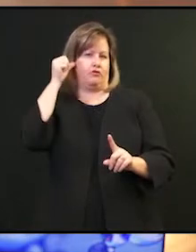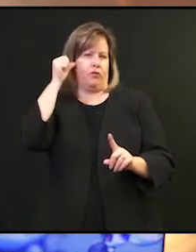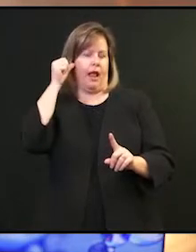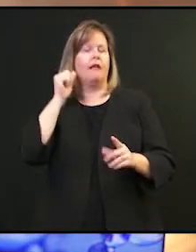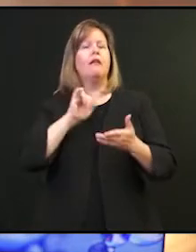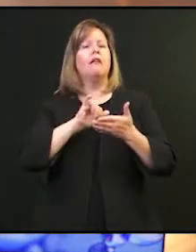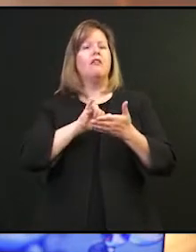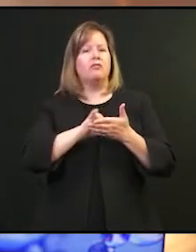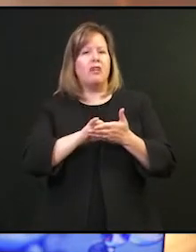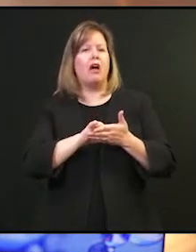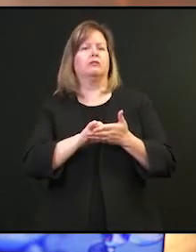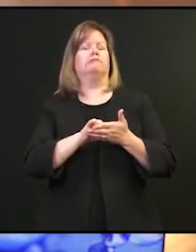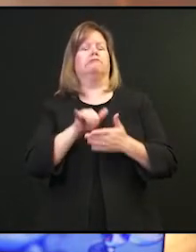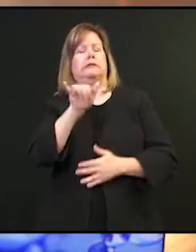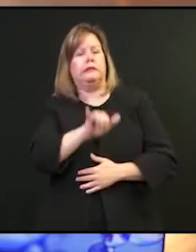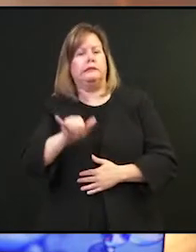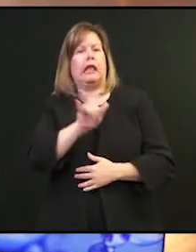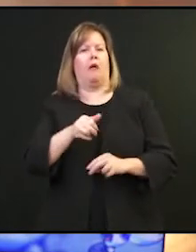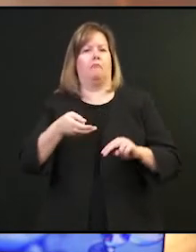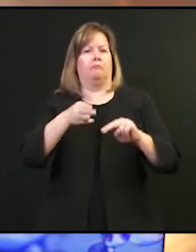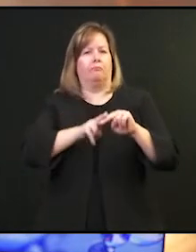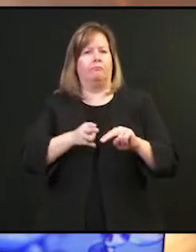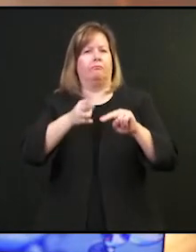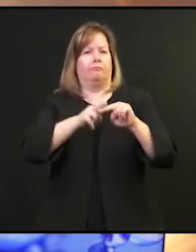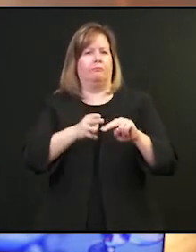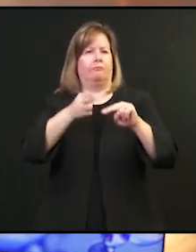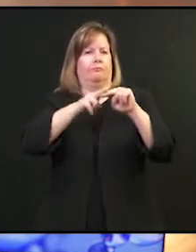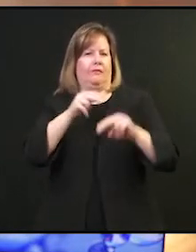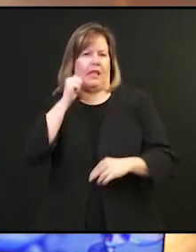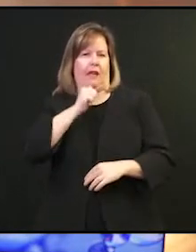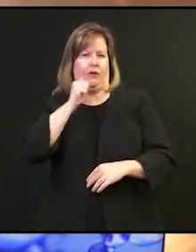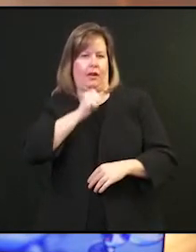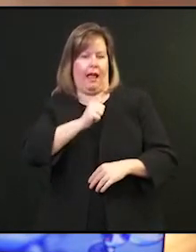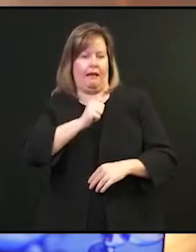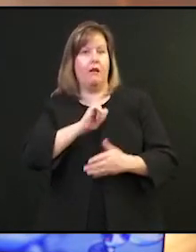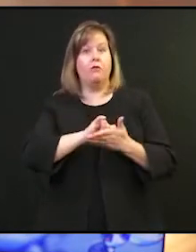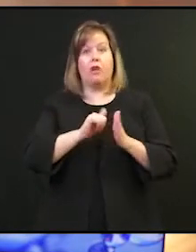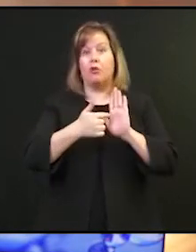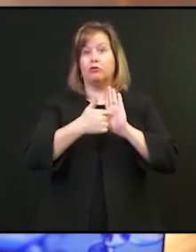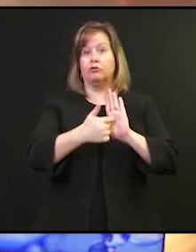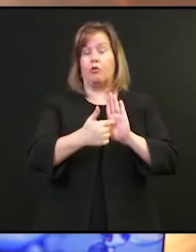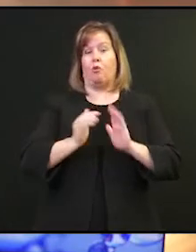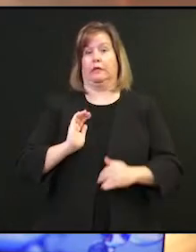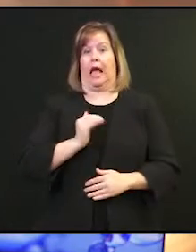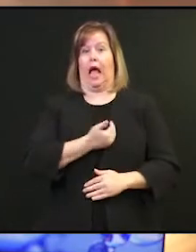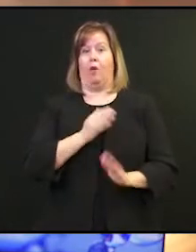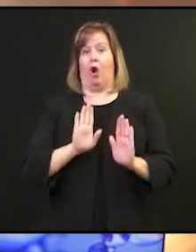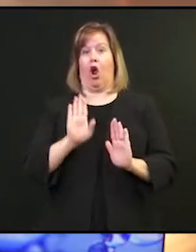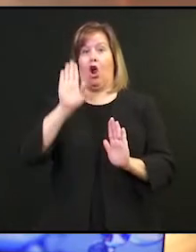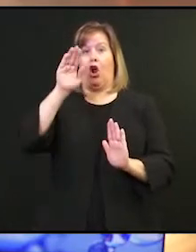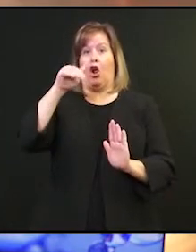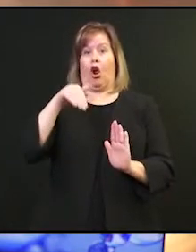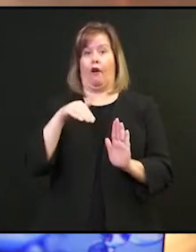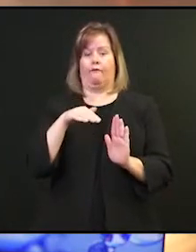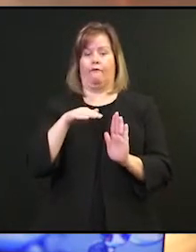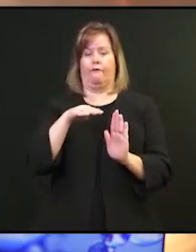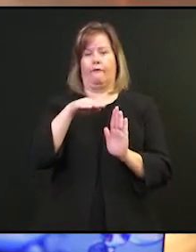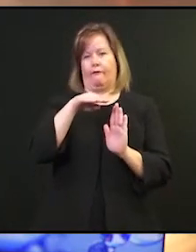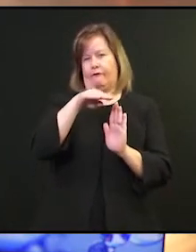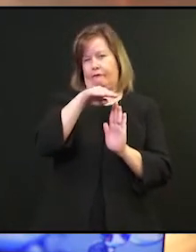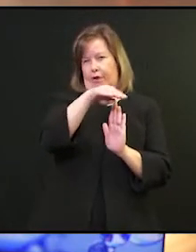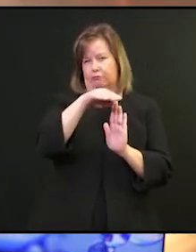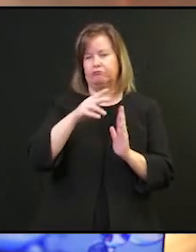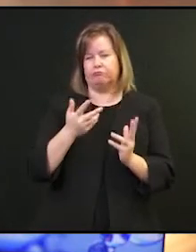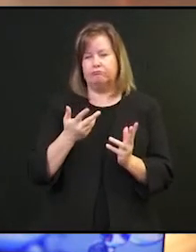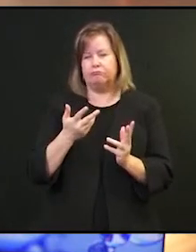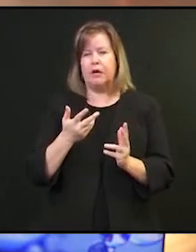rate of increase day over day, which again suggests that we're at the plateau of the curve under the current circumstances.